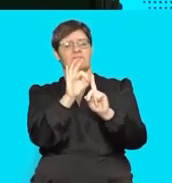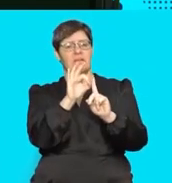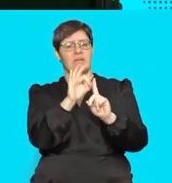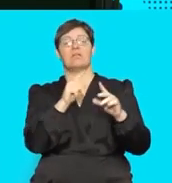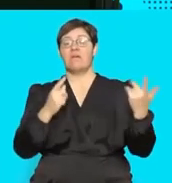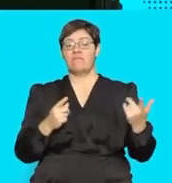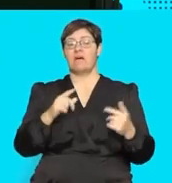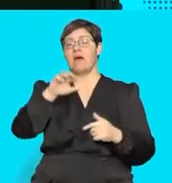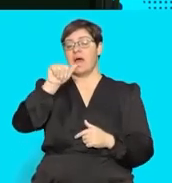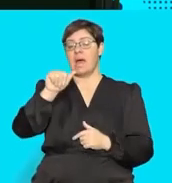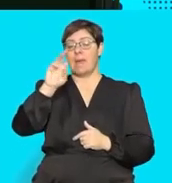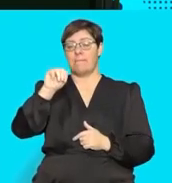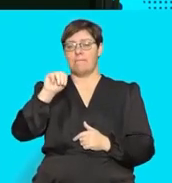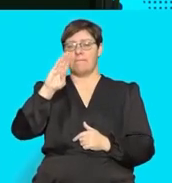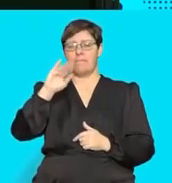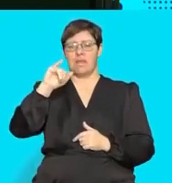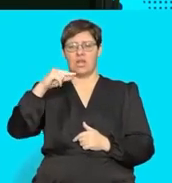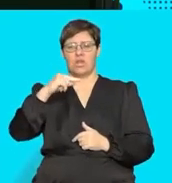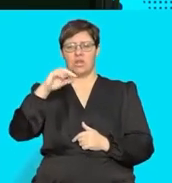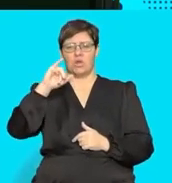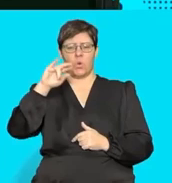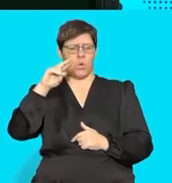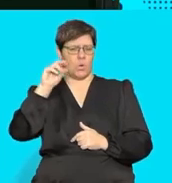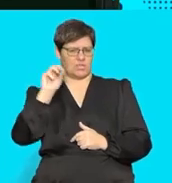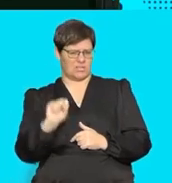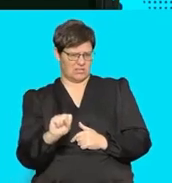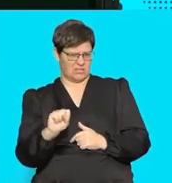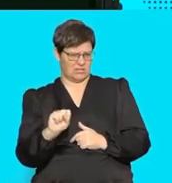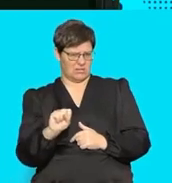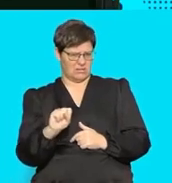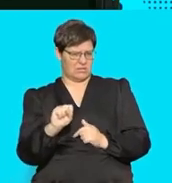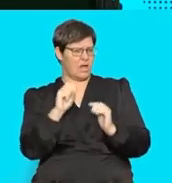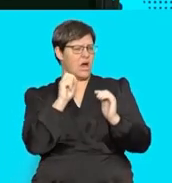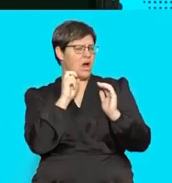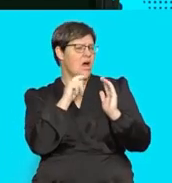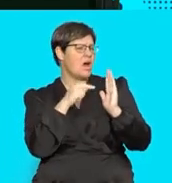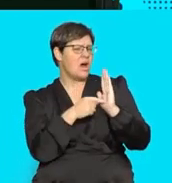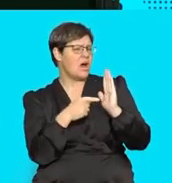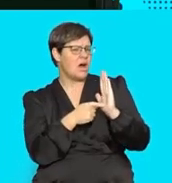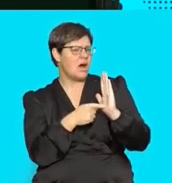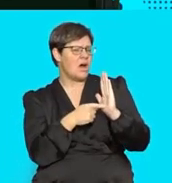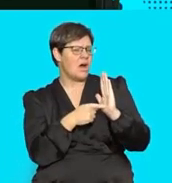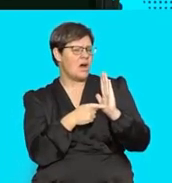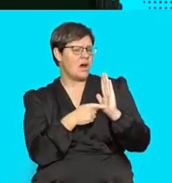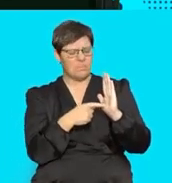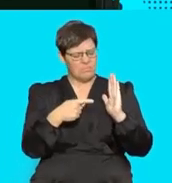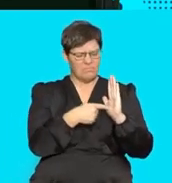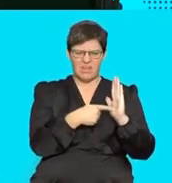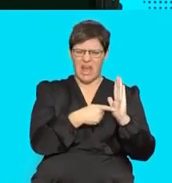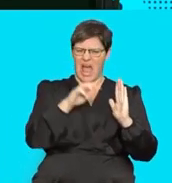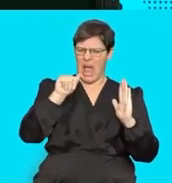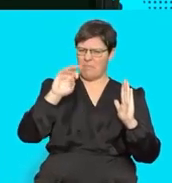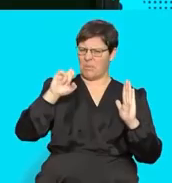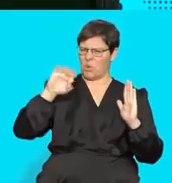the ambiguous case of the sine rule. Now, before we begin, let's do some vocabulary. What does the